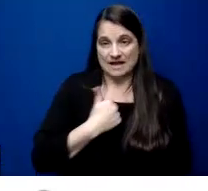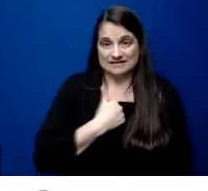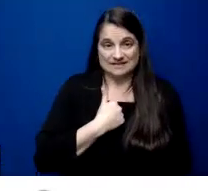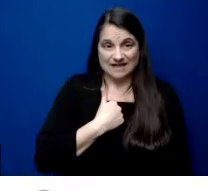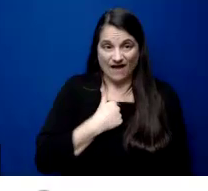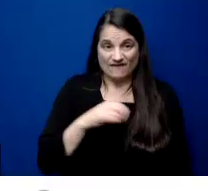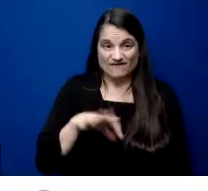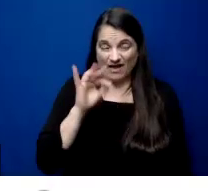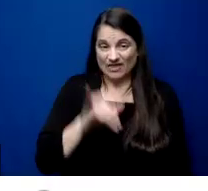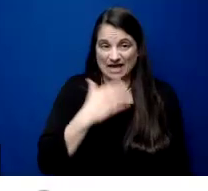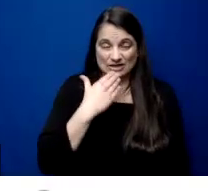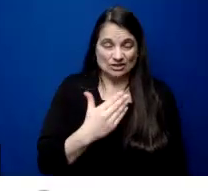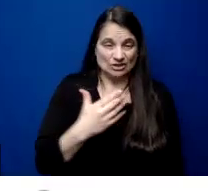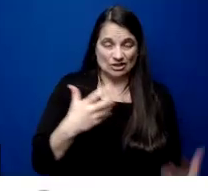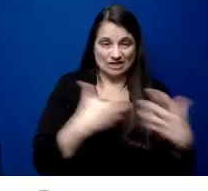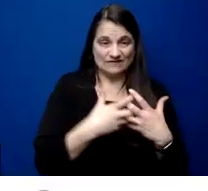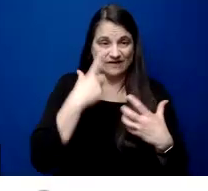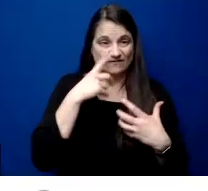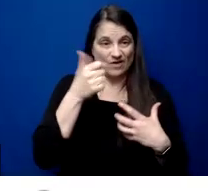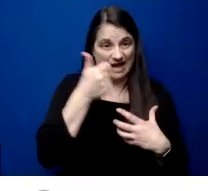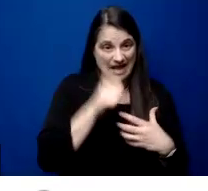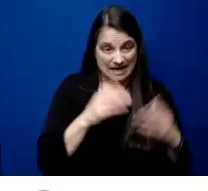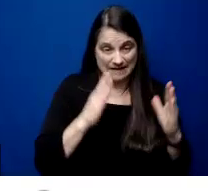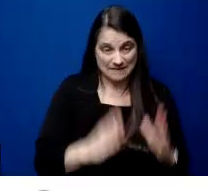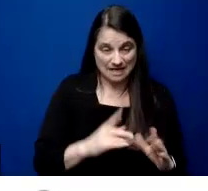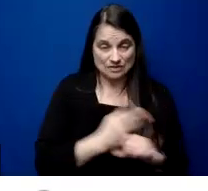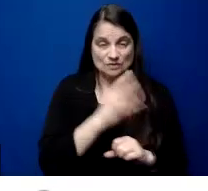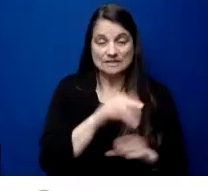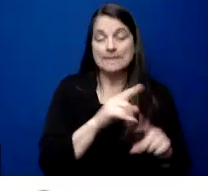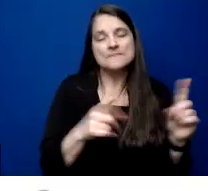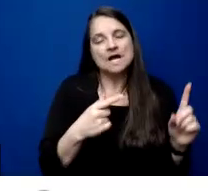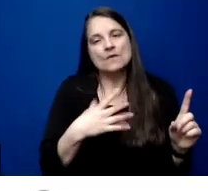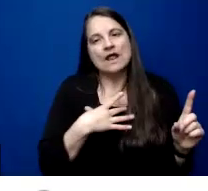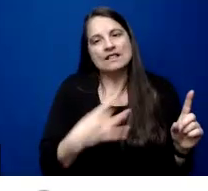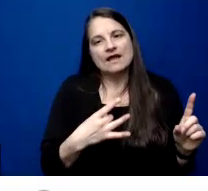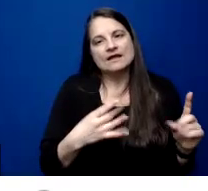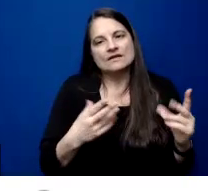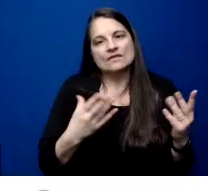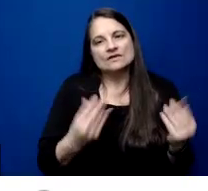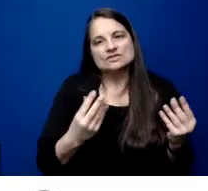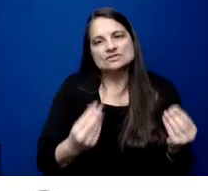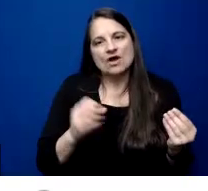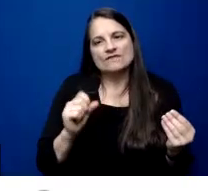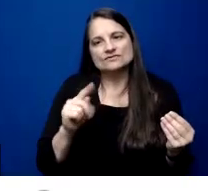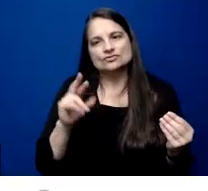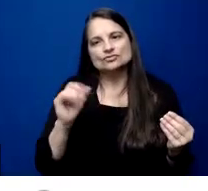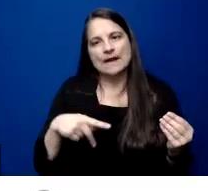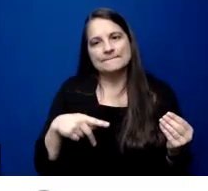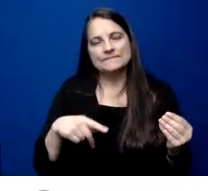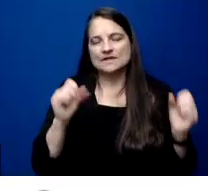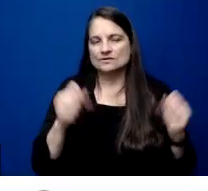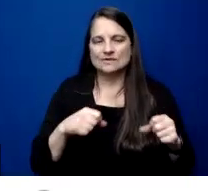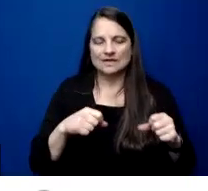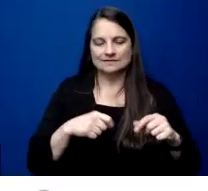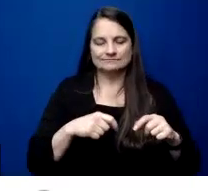this to be a good fit for anybody to use it that particular way. But what I do like about the soft straps is that they're super adaptable to mount to all kinds